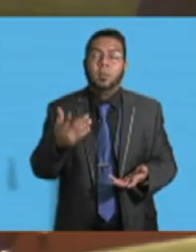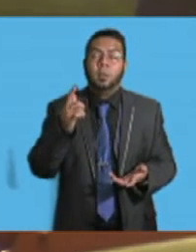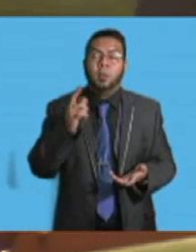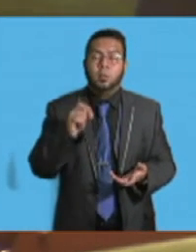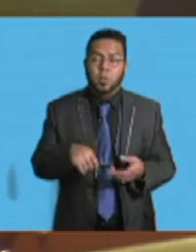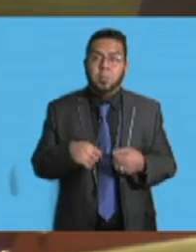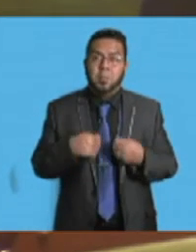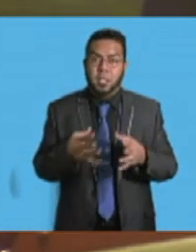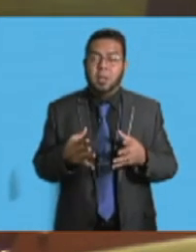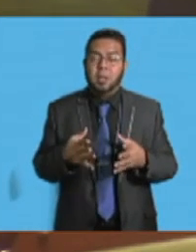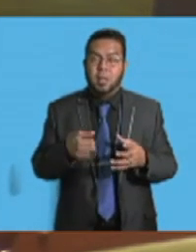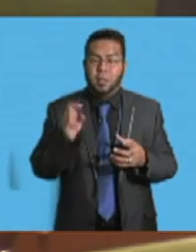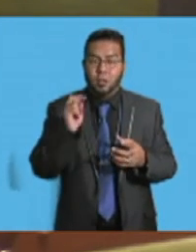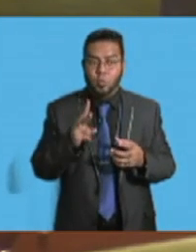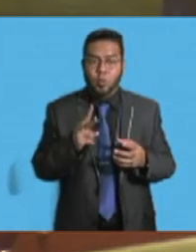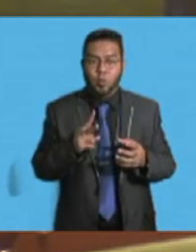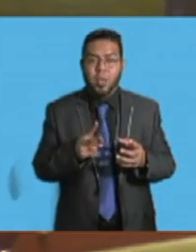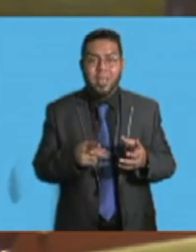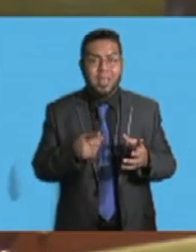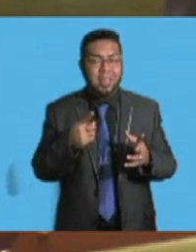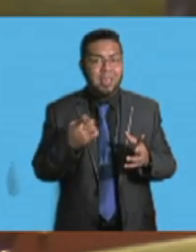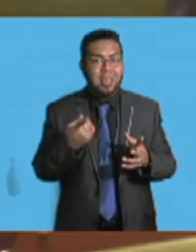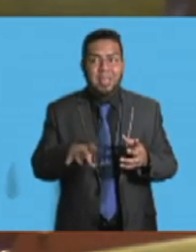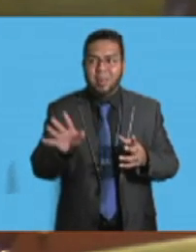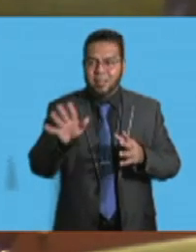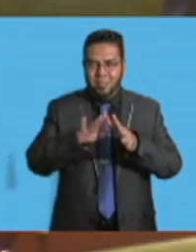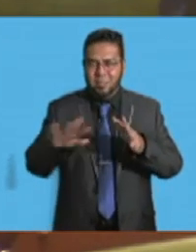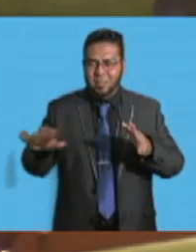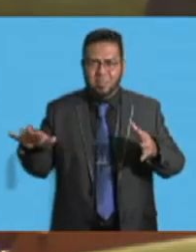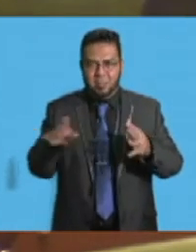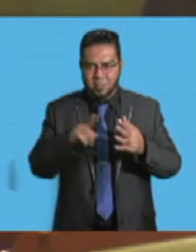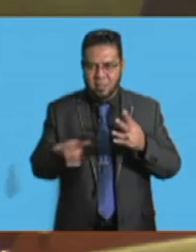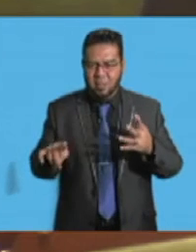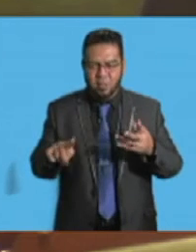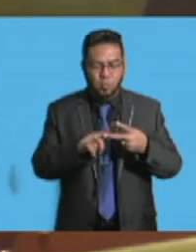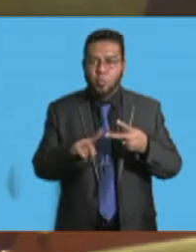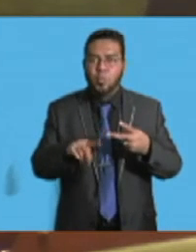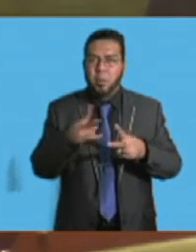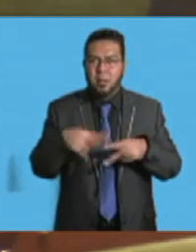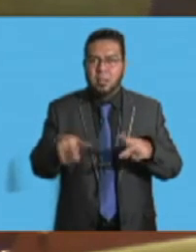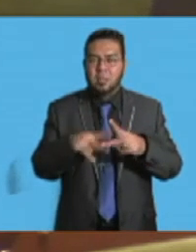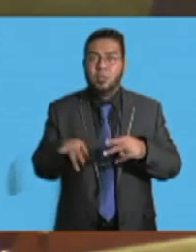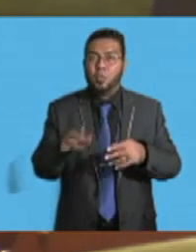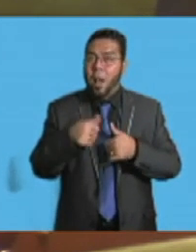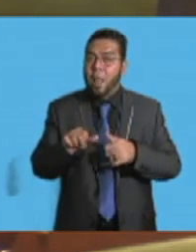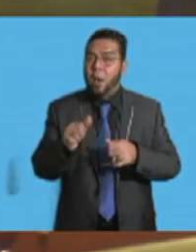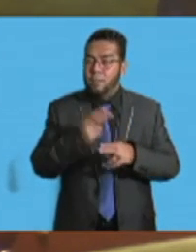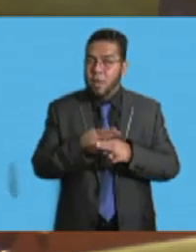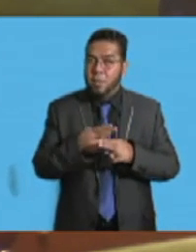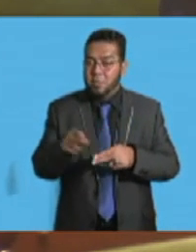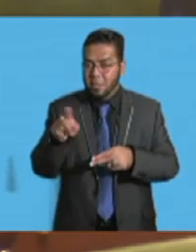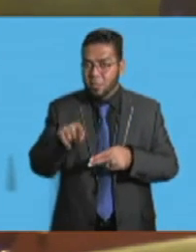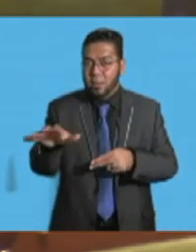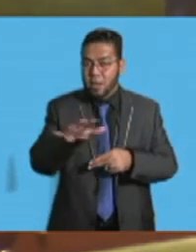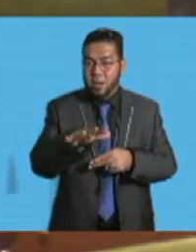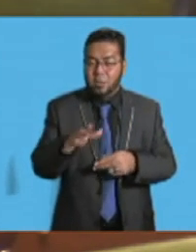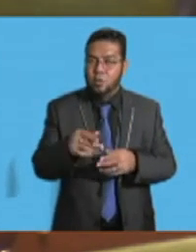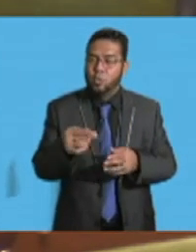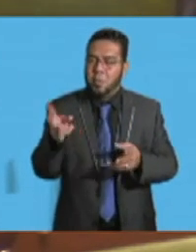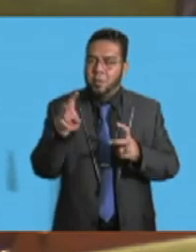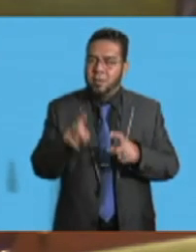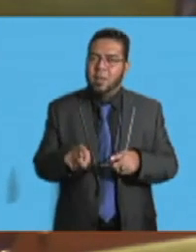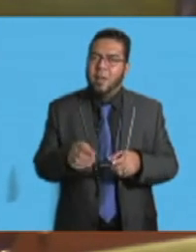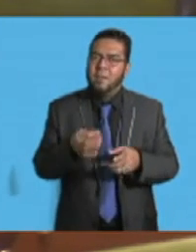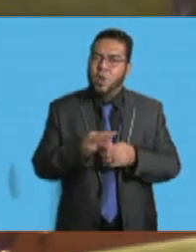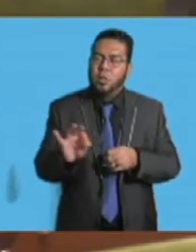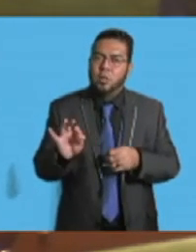two facilities in Kabananga South and Nukulua, allowing farmers in these areas to maintain and sell fresh produce. The